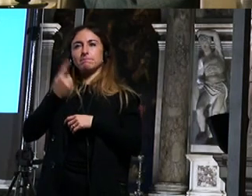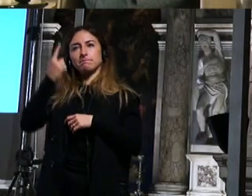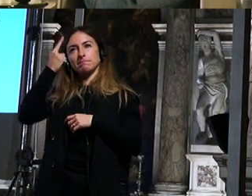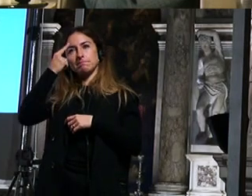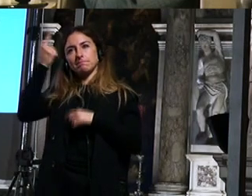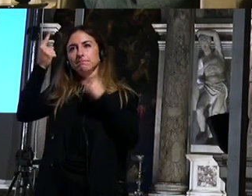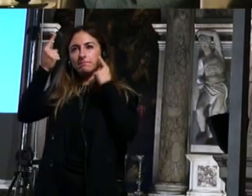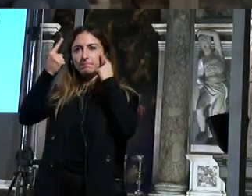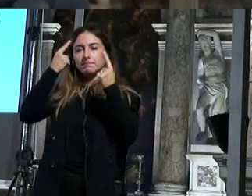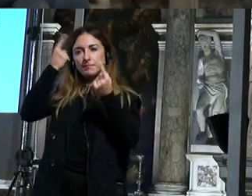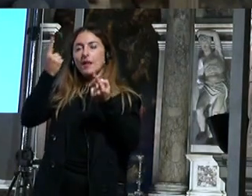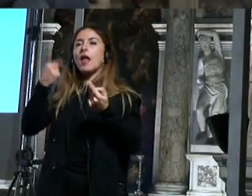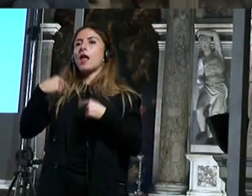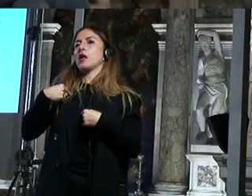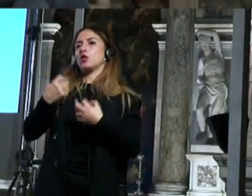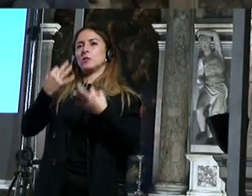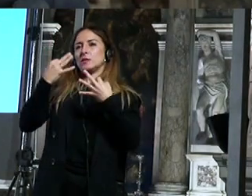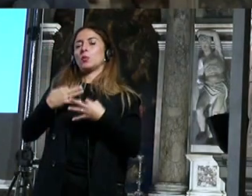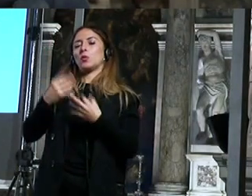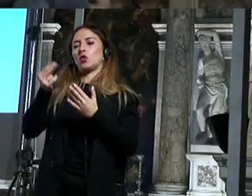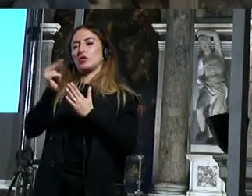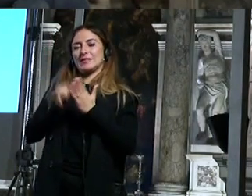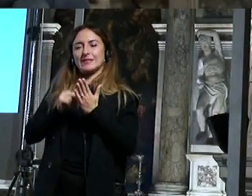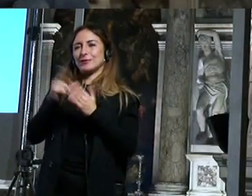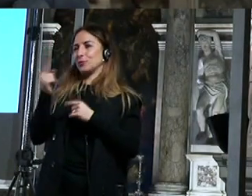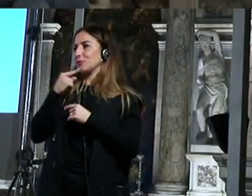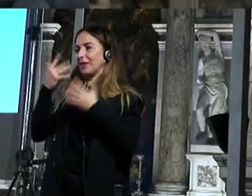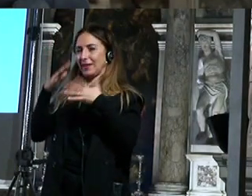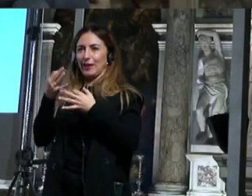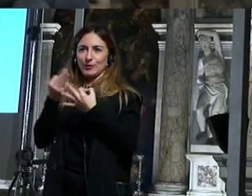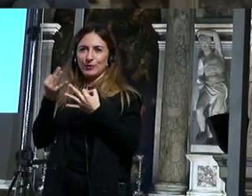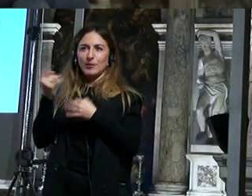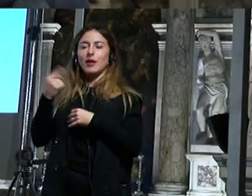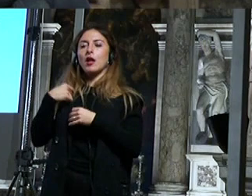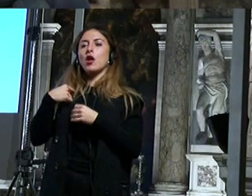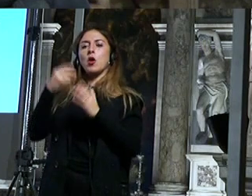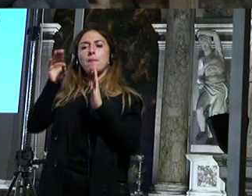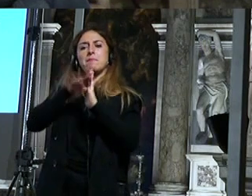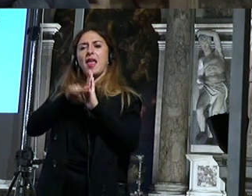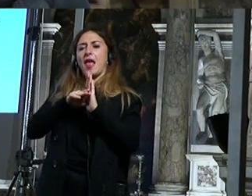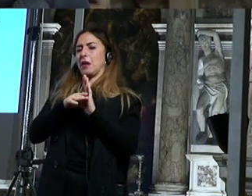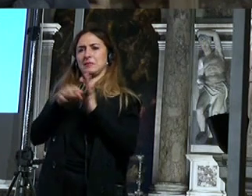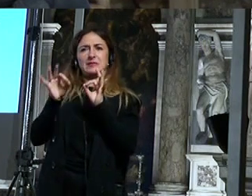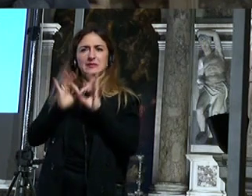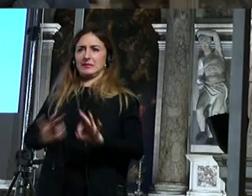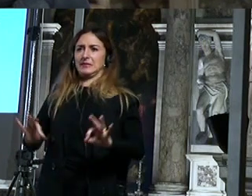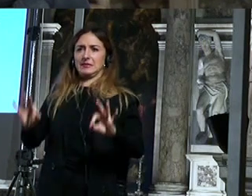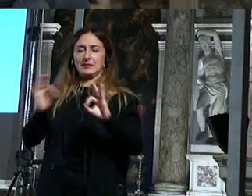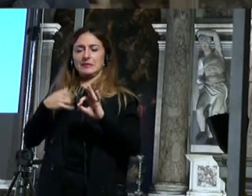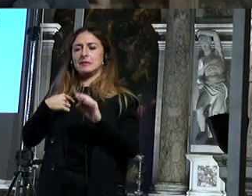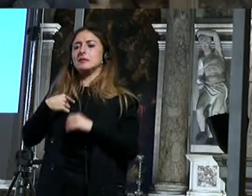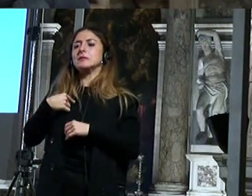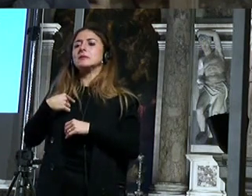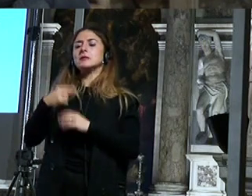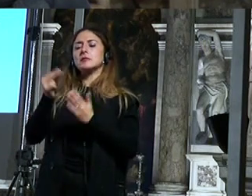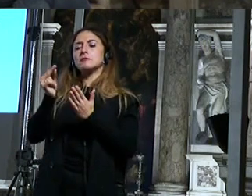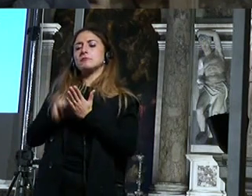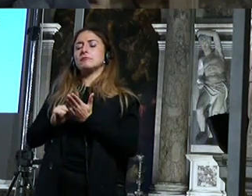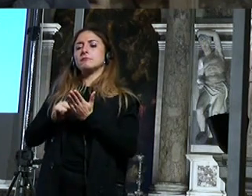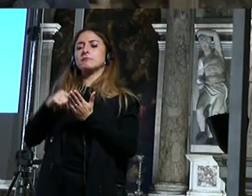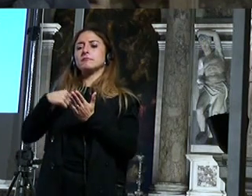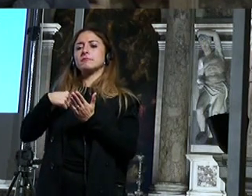without, as you said, without planning. I write according to whatever I can improvise that feels right